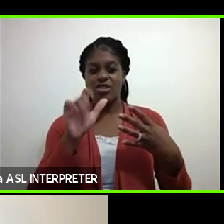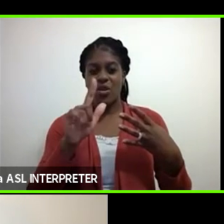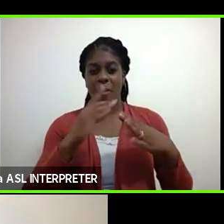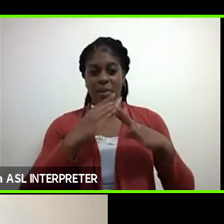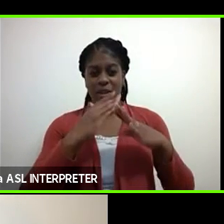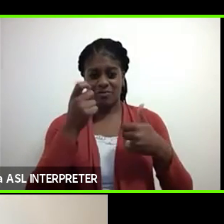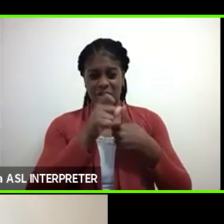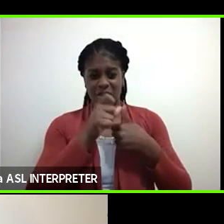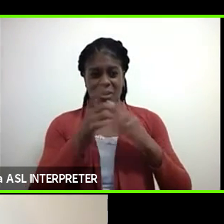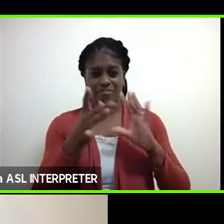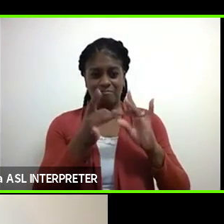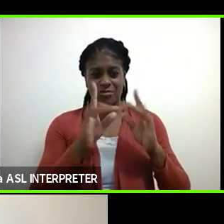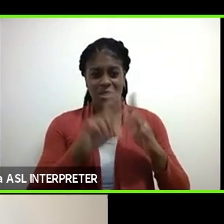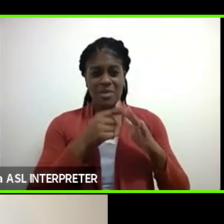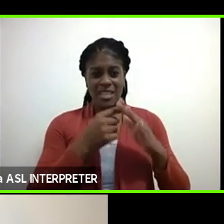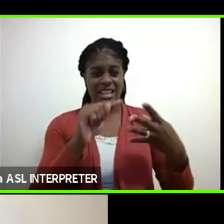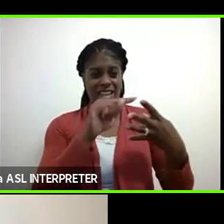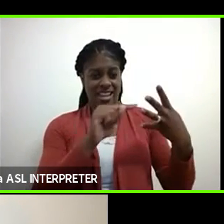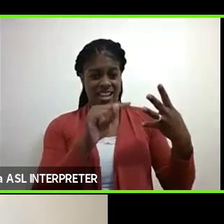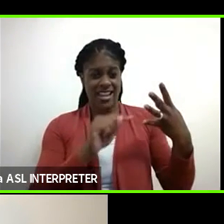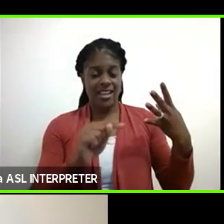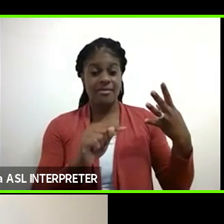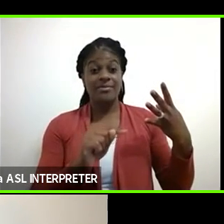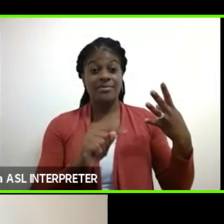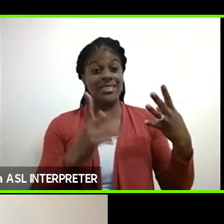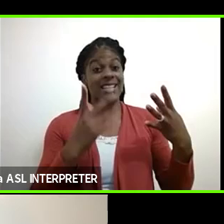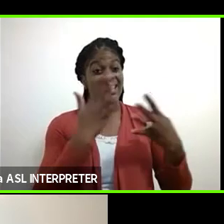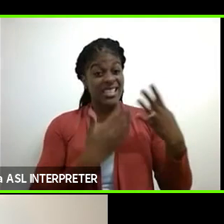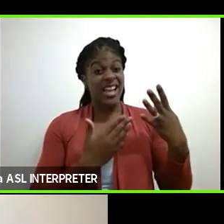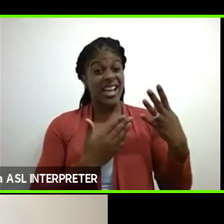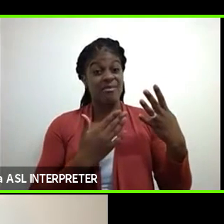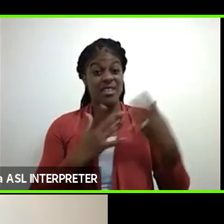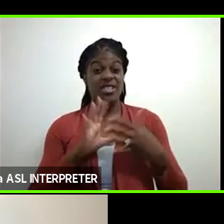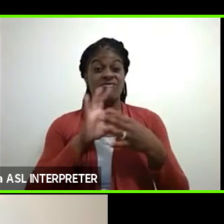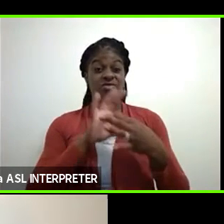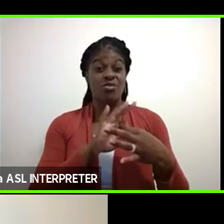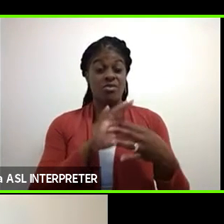beginning of this session, you can see where some of this has to do with